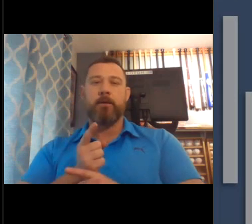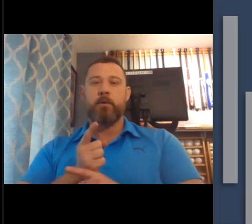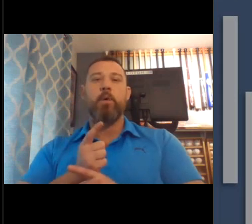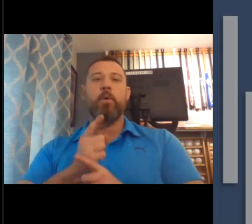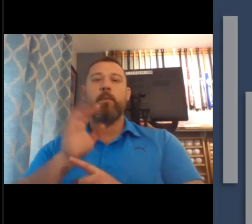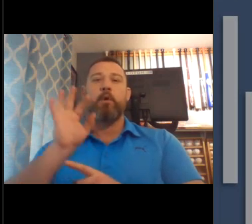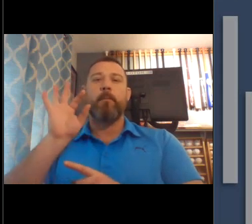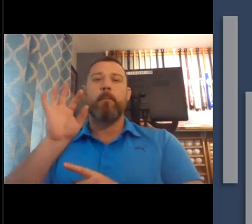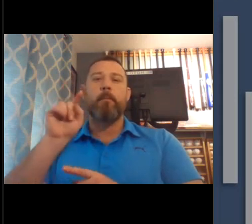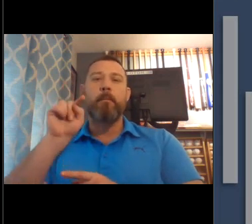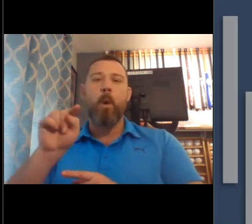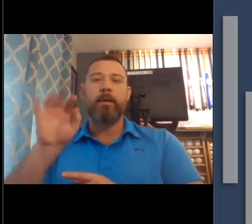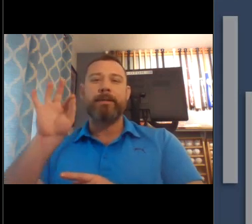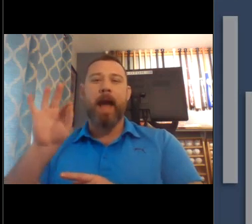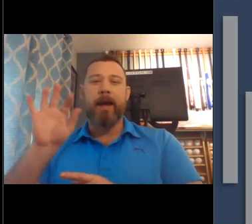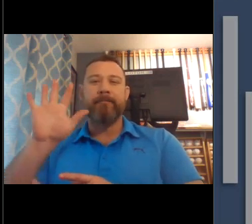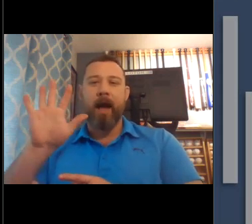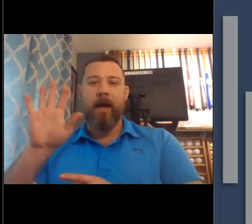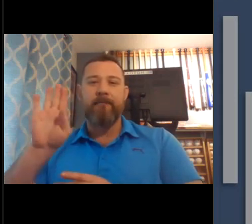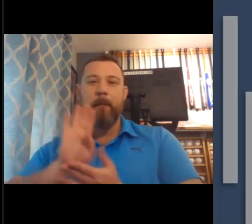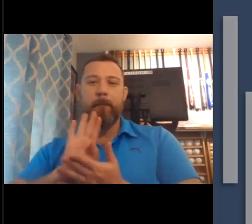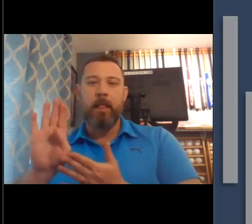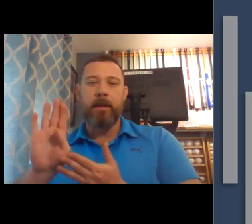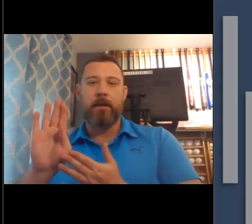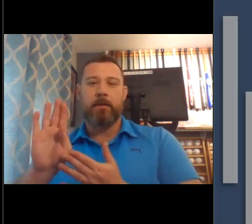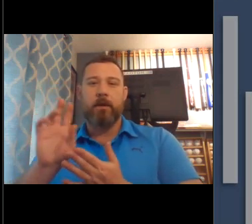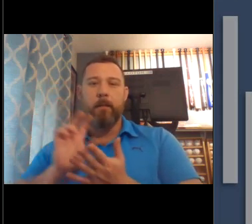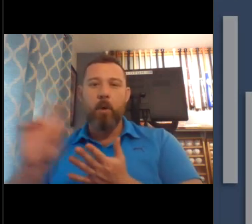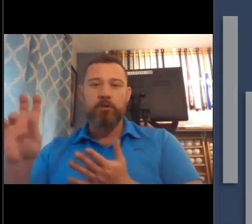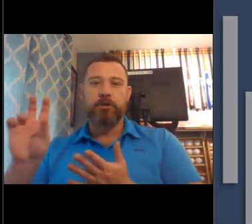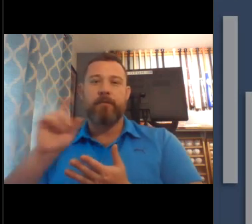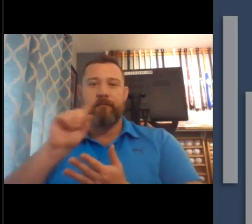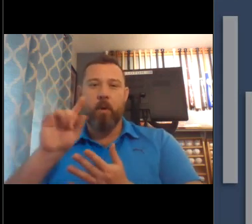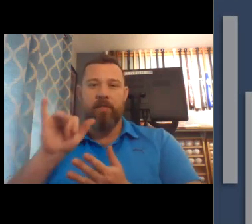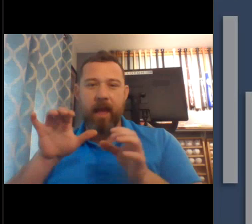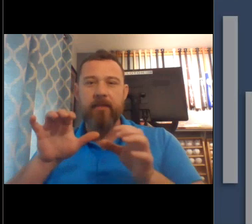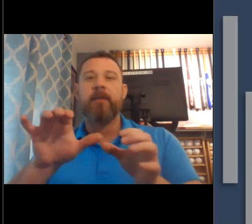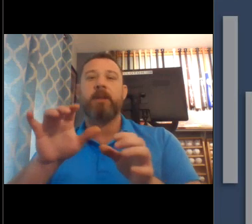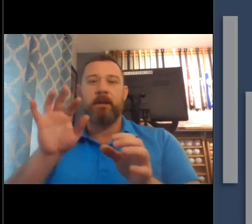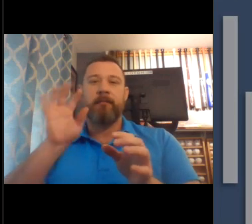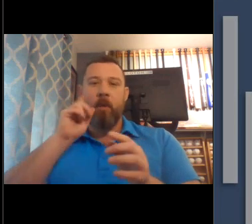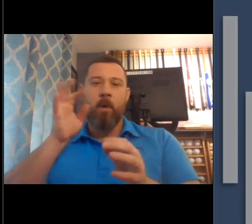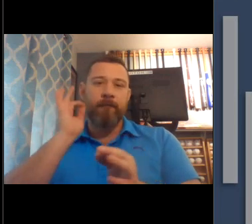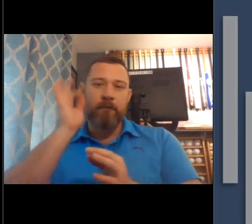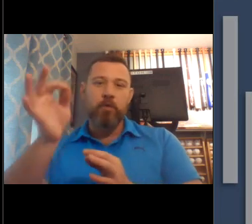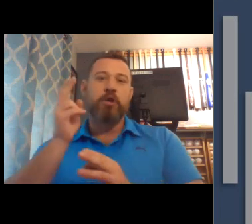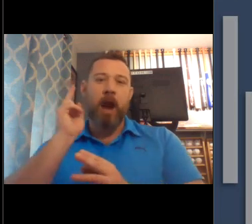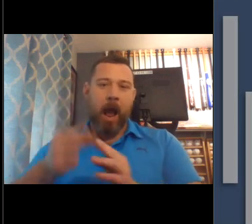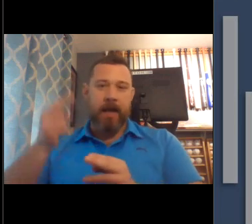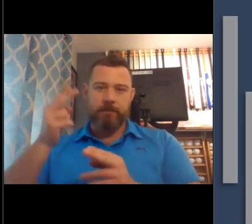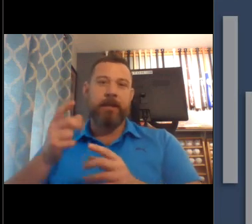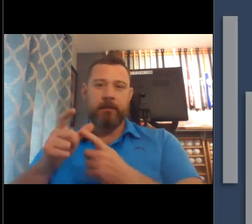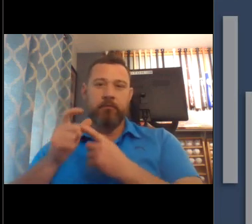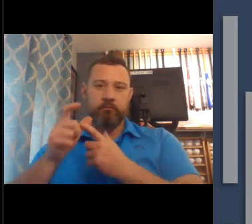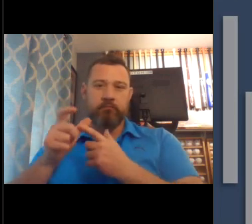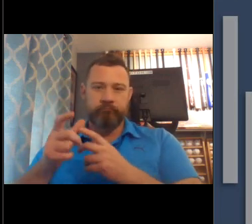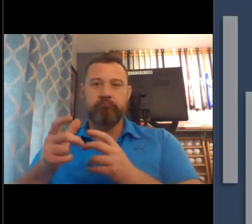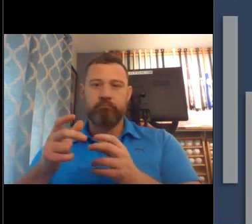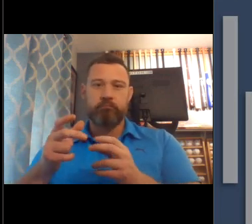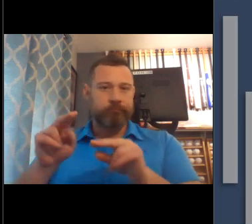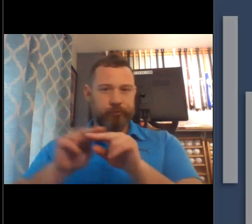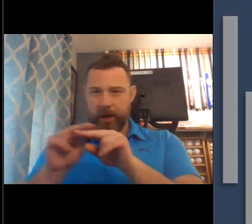$0.95 billion portion for connectivity funds to future high-speed rail stations to